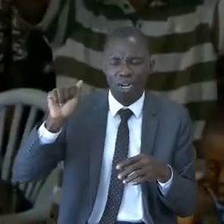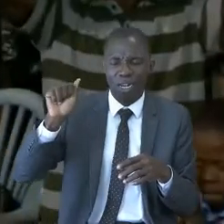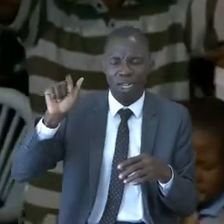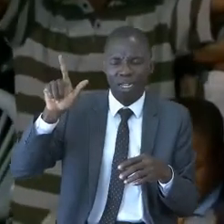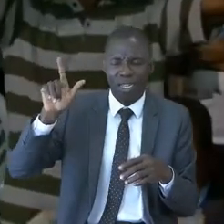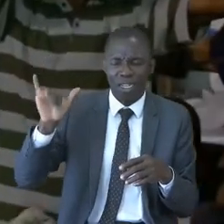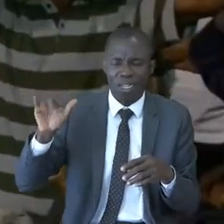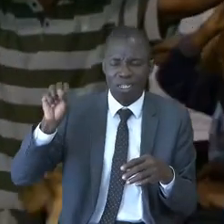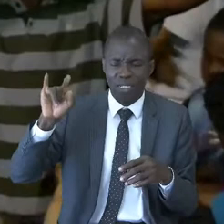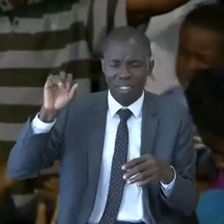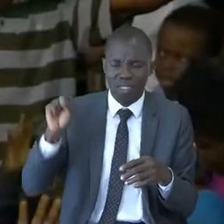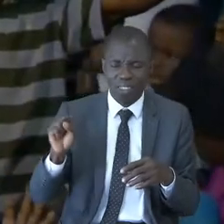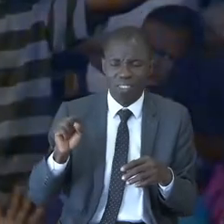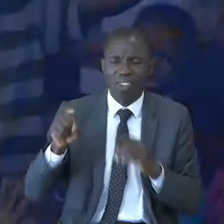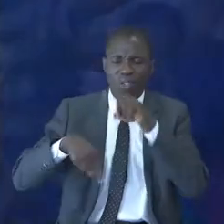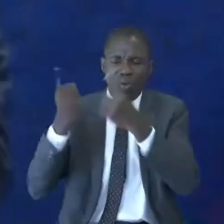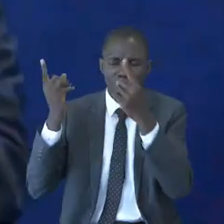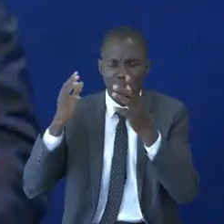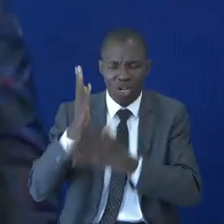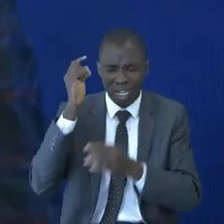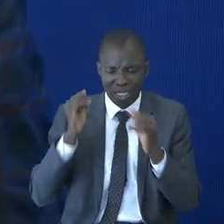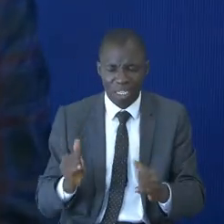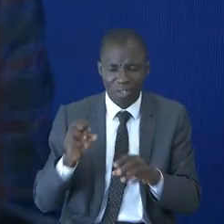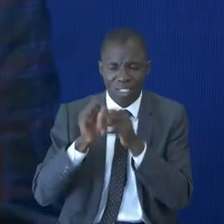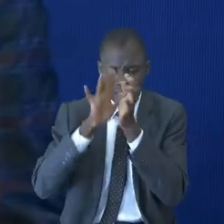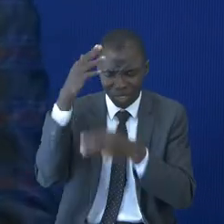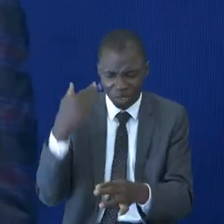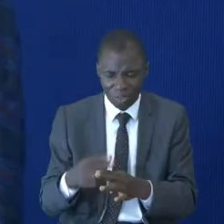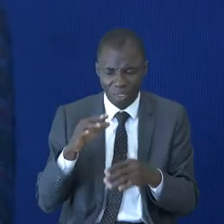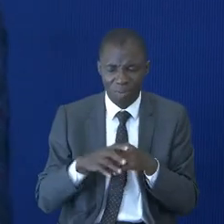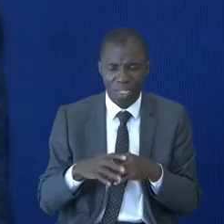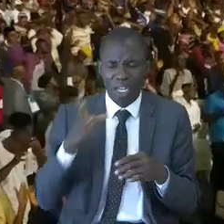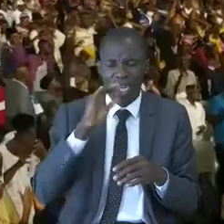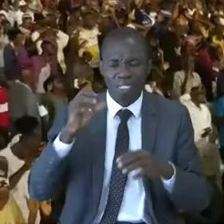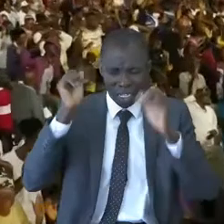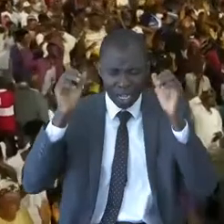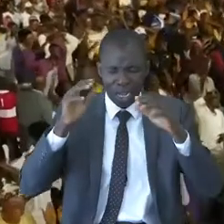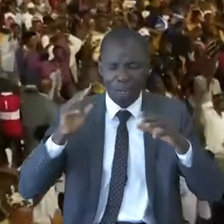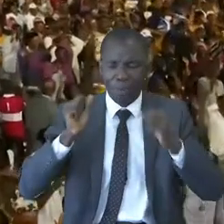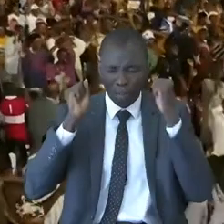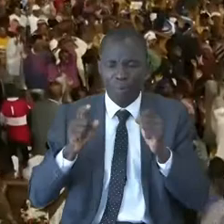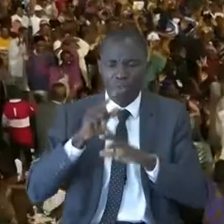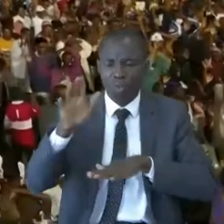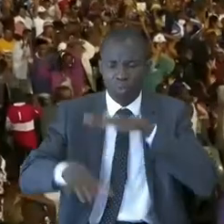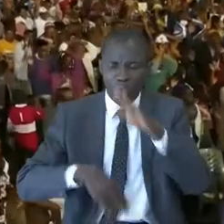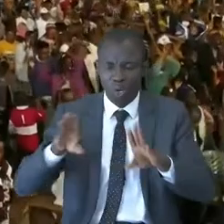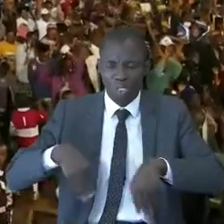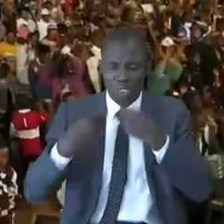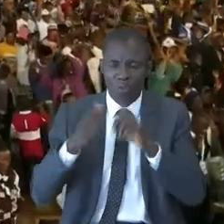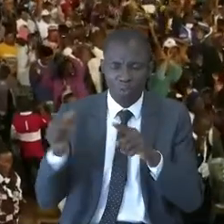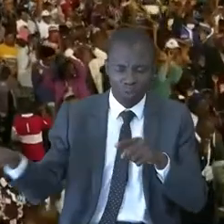strength to stand and to walk, even to run, grant unto them now. Lord, I